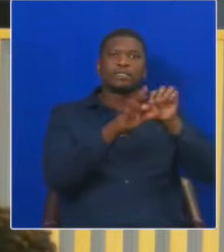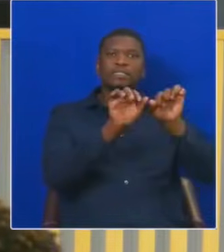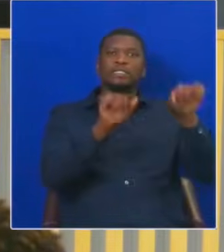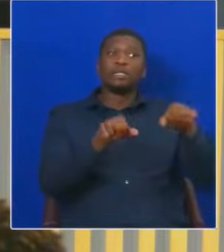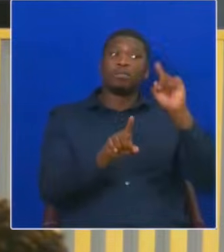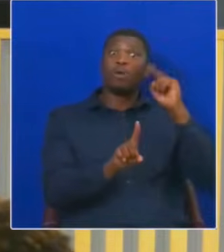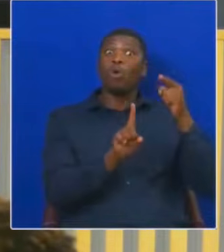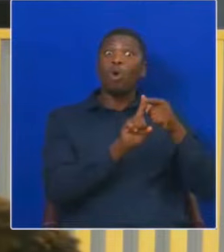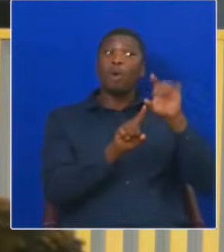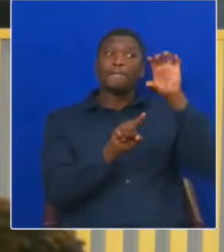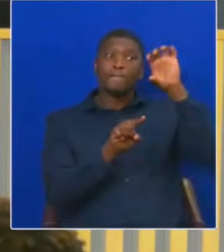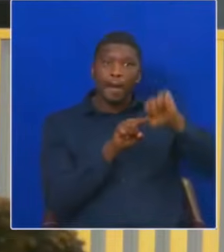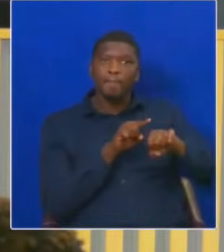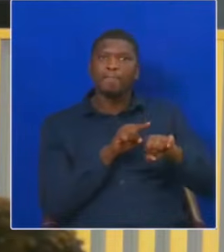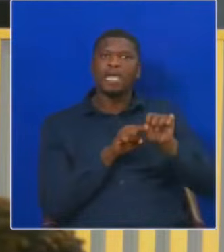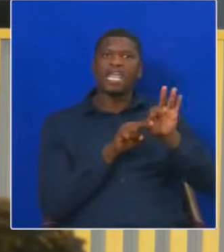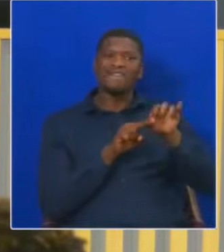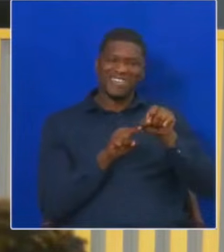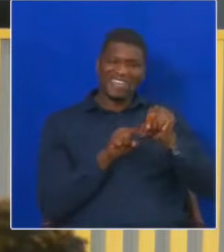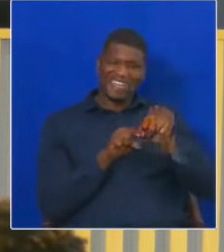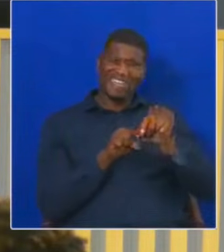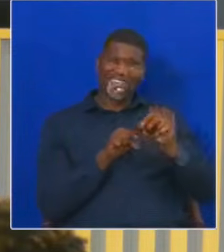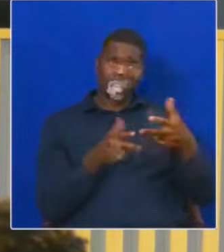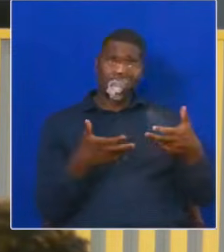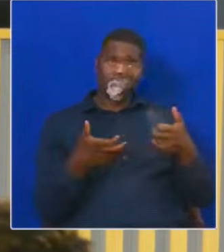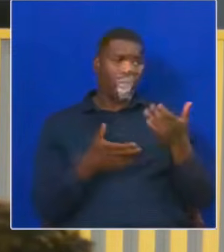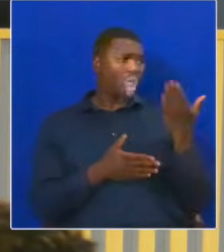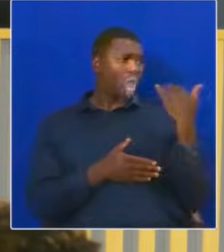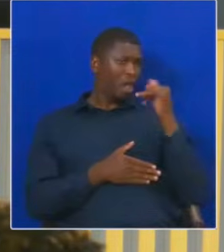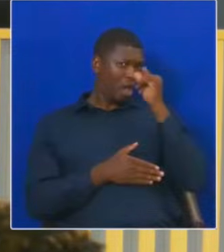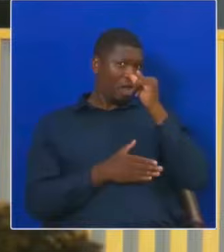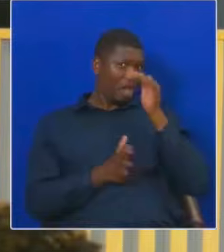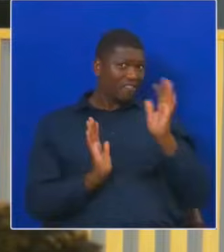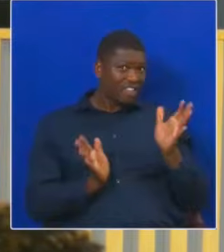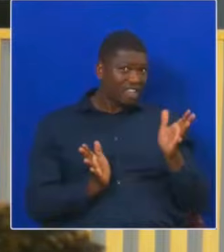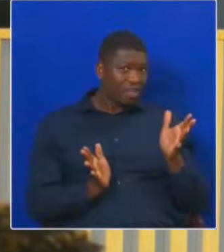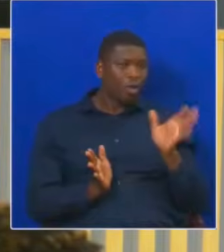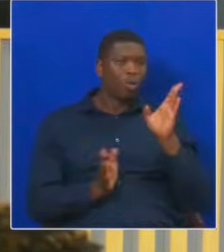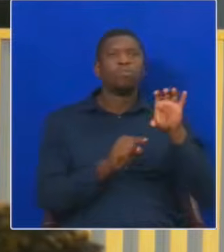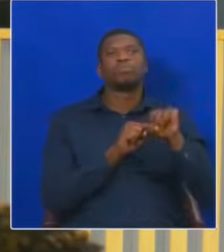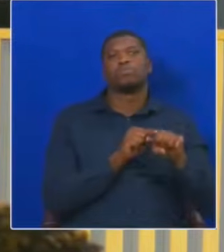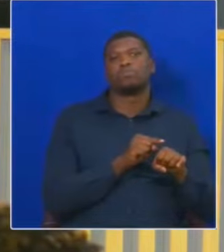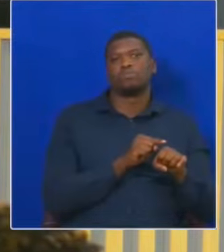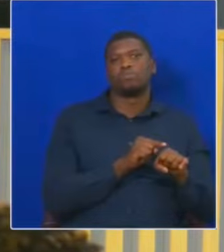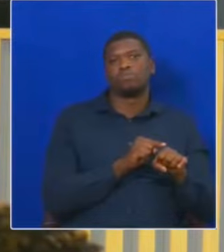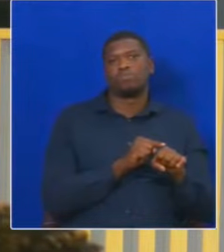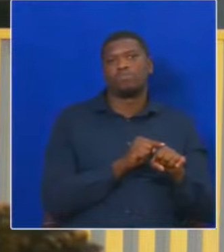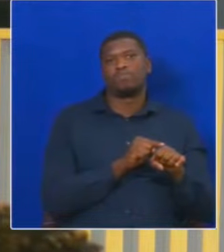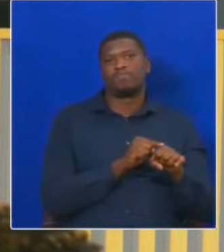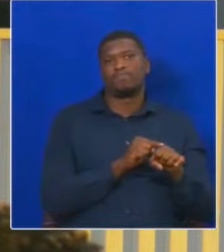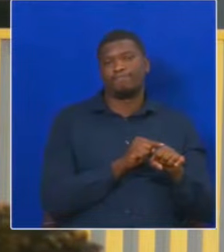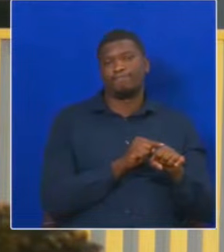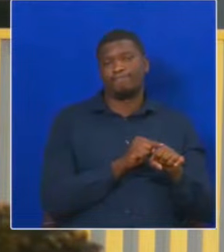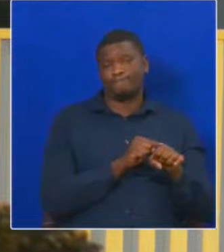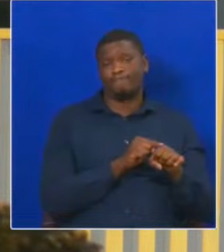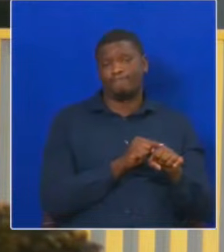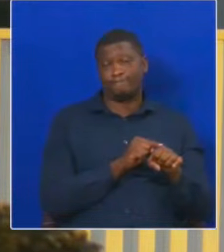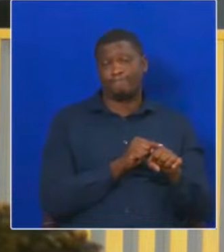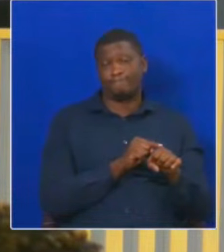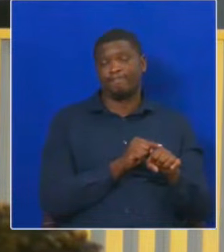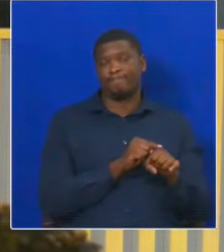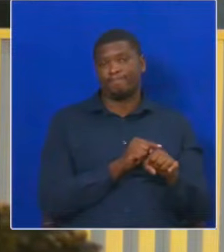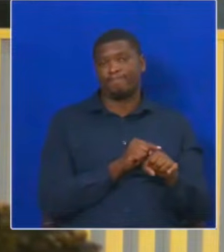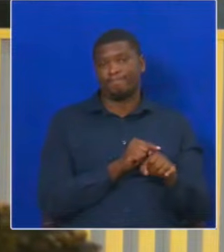there is any crime scene that is linked to any of the